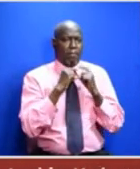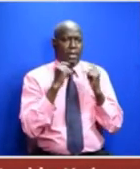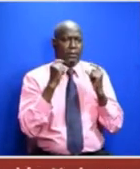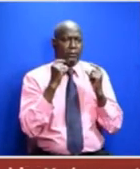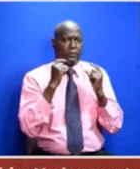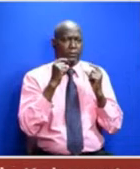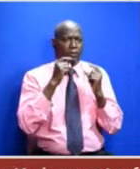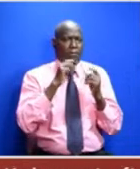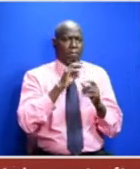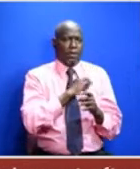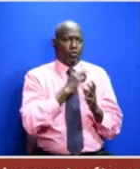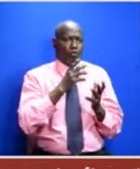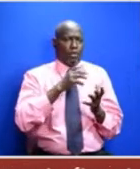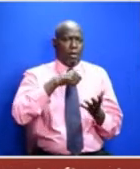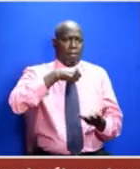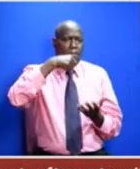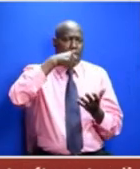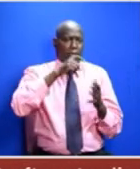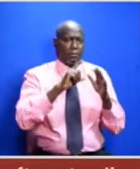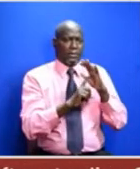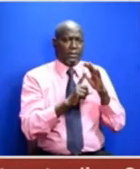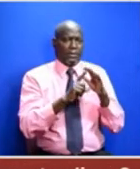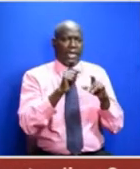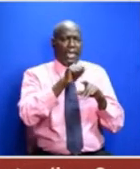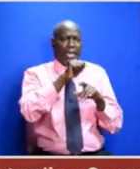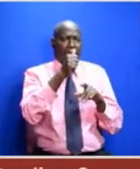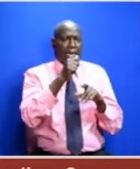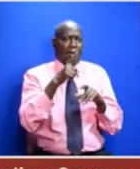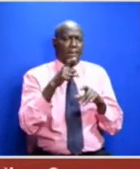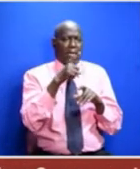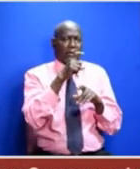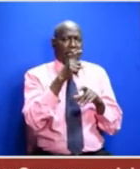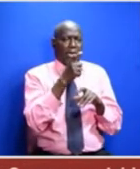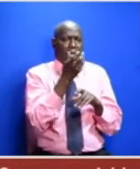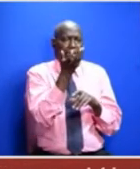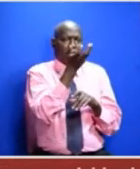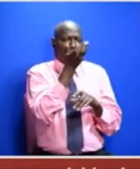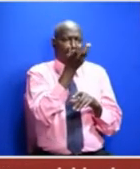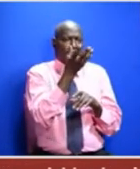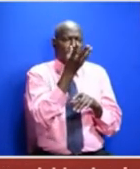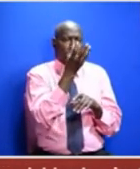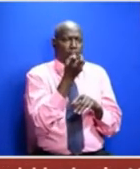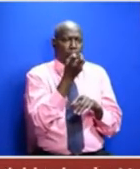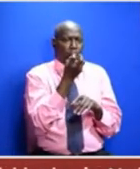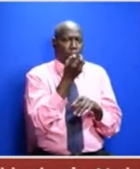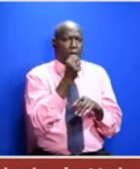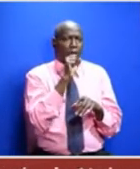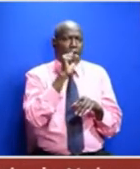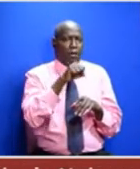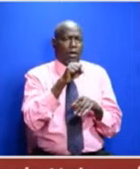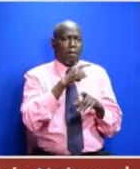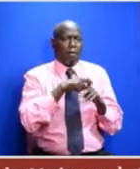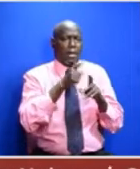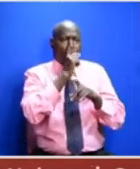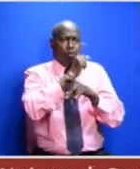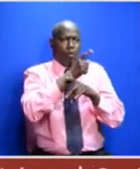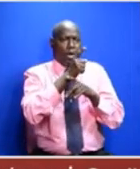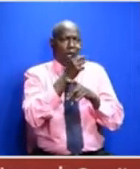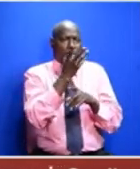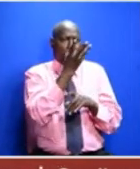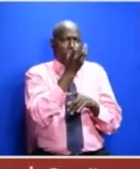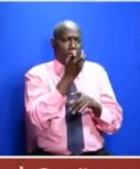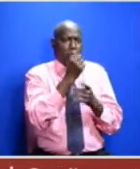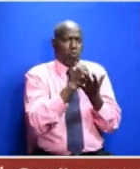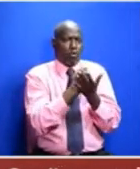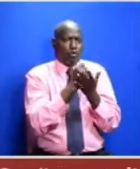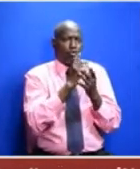coach in the Bucket Ministry, the filter can trap any type of bacteria, soil, and any other particles. He, however, cautions that it cannot